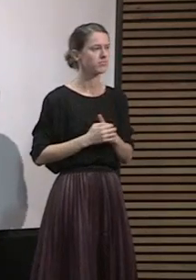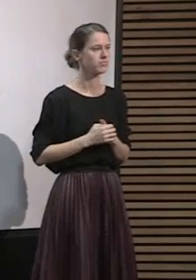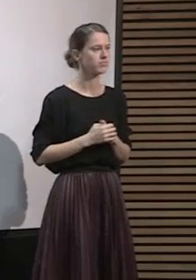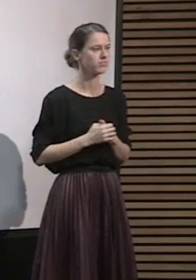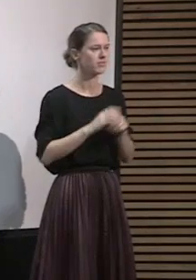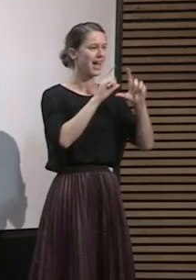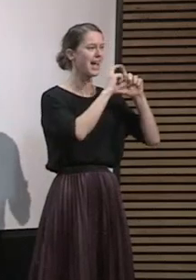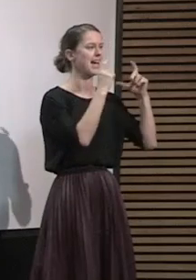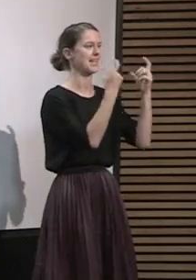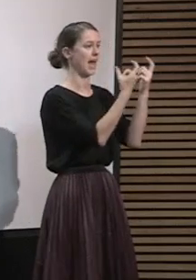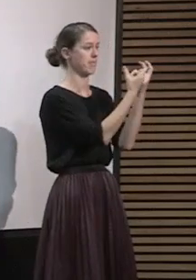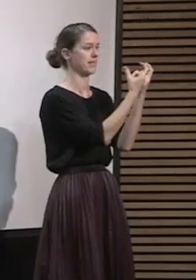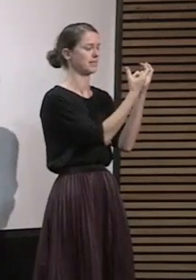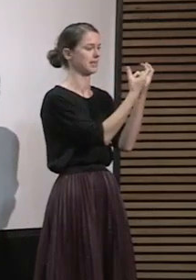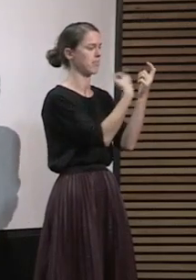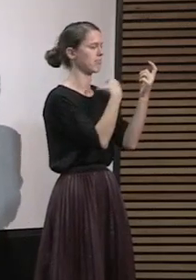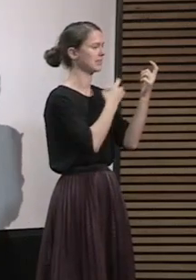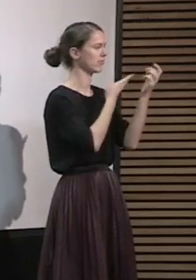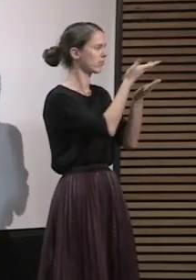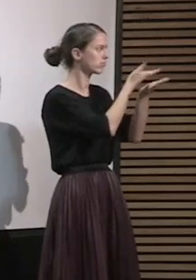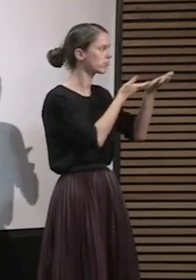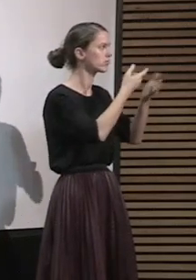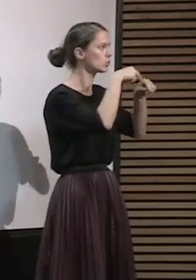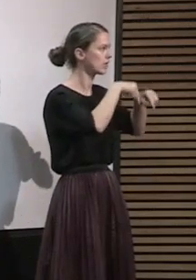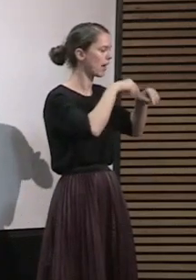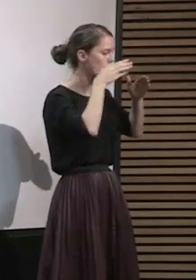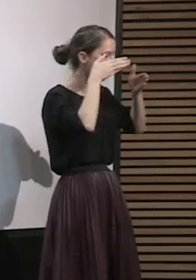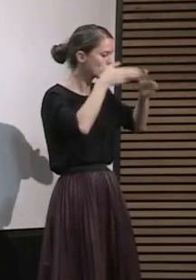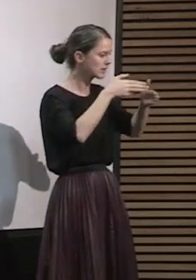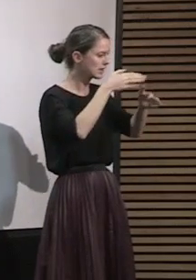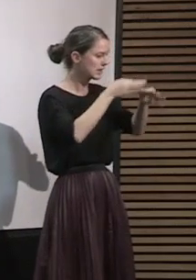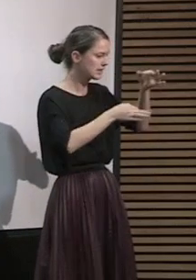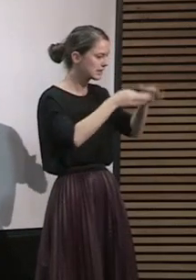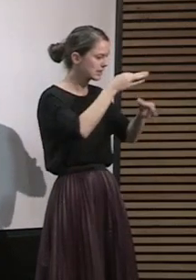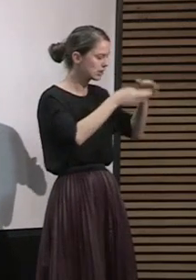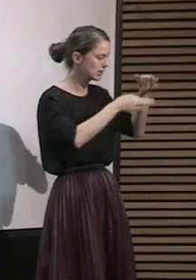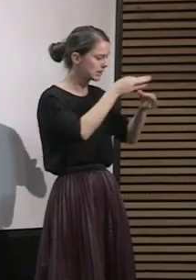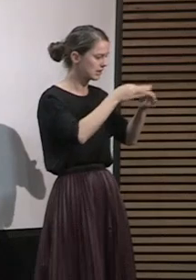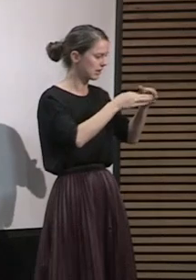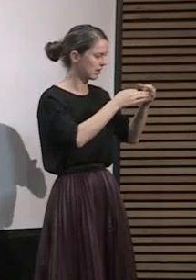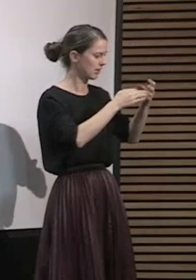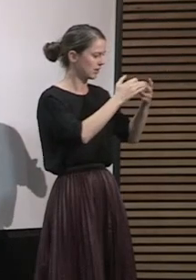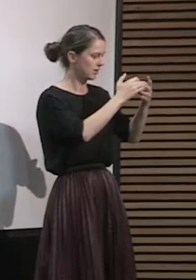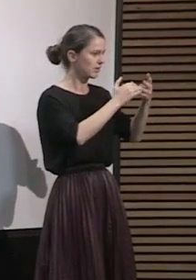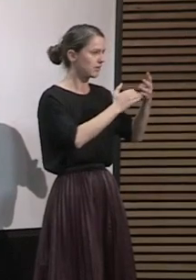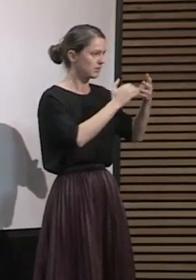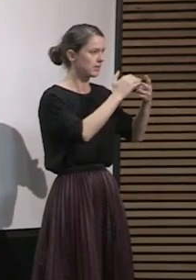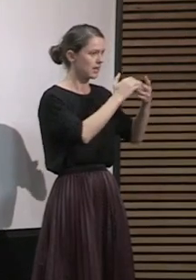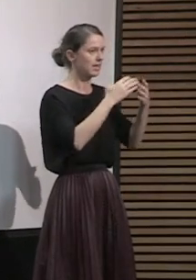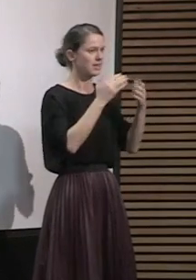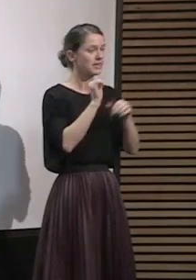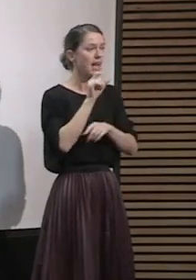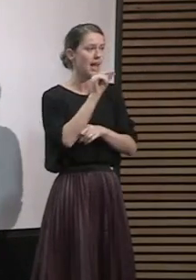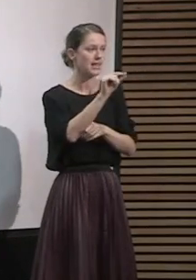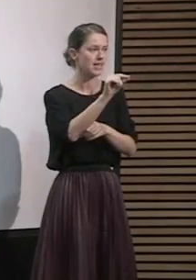for Cabinet, and indeed myself today, because that is where the decision over the election date at the moment falls, you're right to say that down the